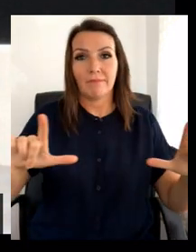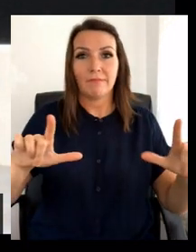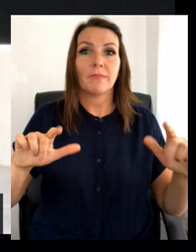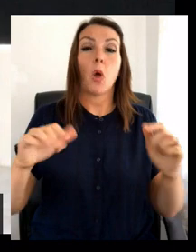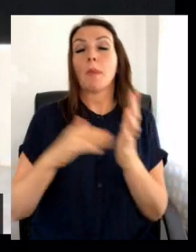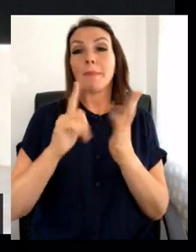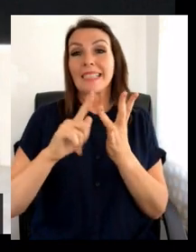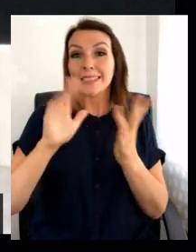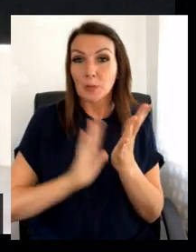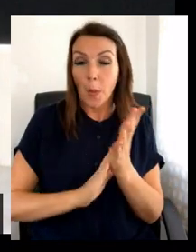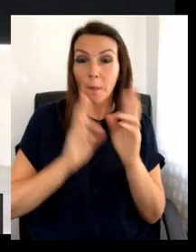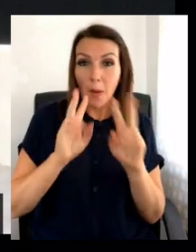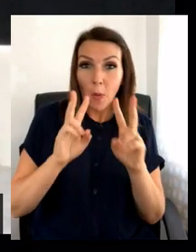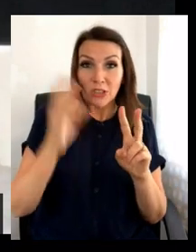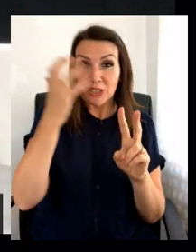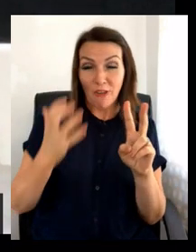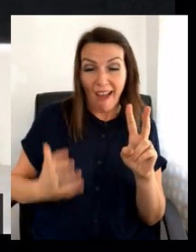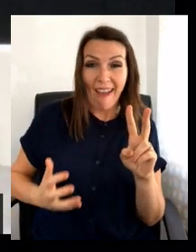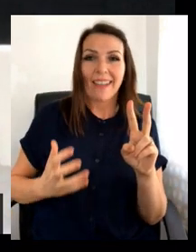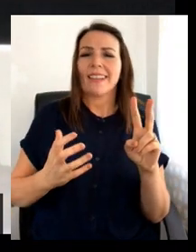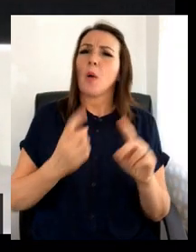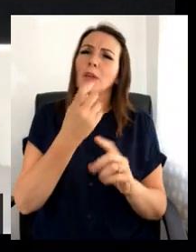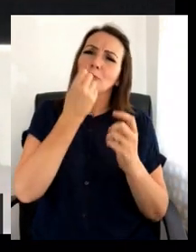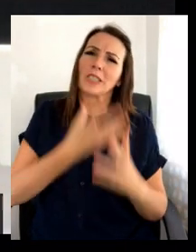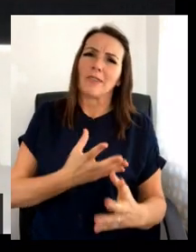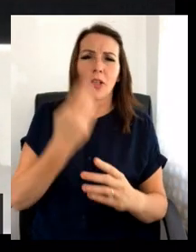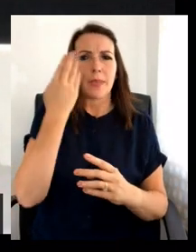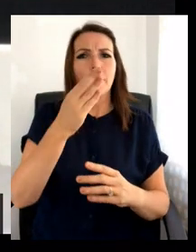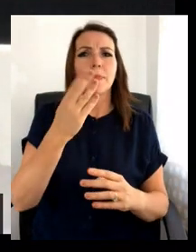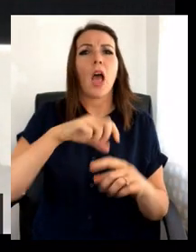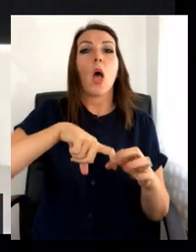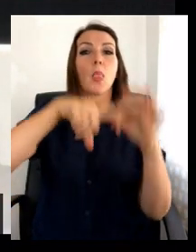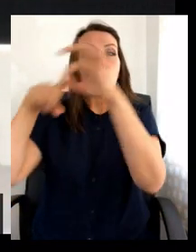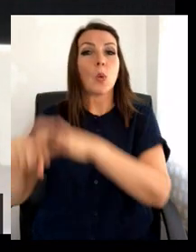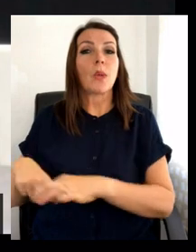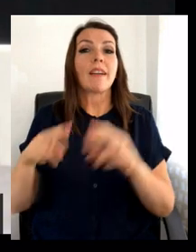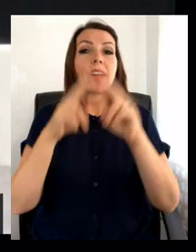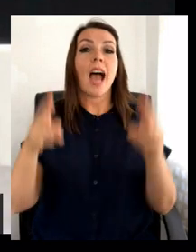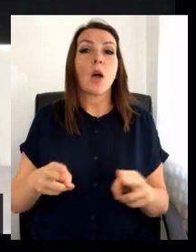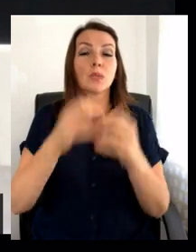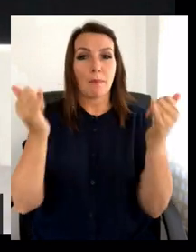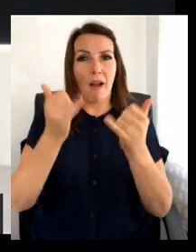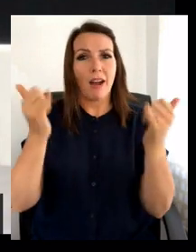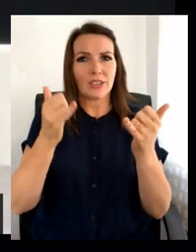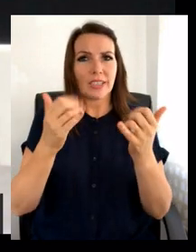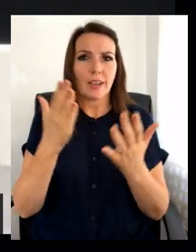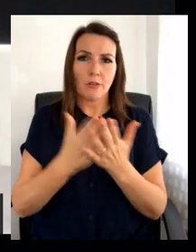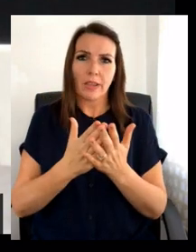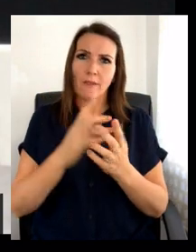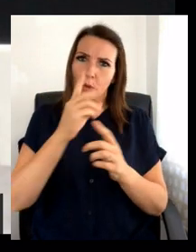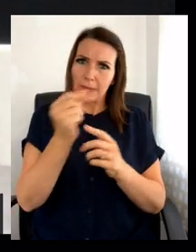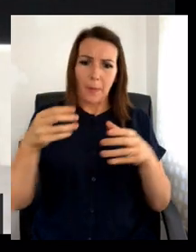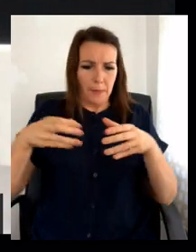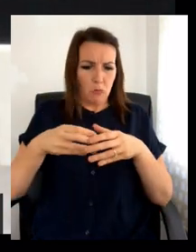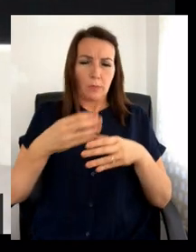There's a wonderful one called The Queer House Party, which I suppose for vulnerable and marginalized groups, maybe queers